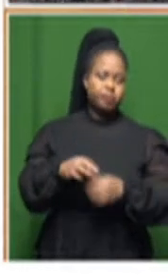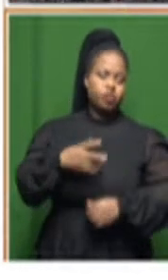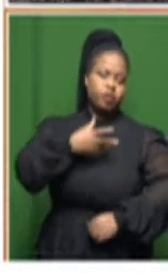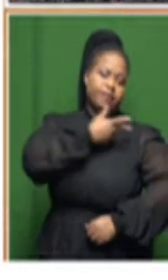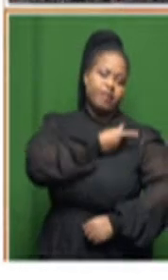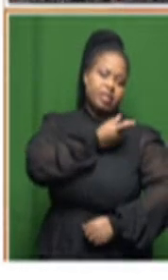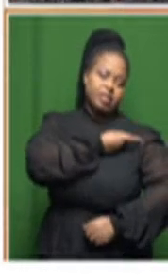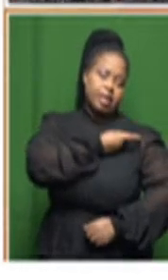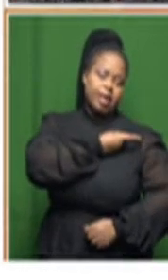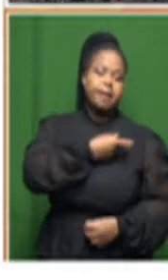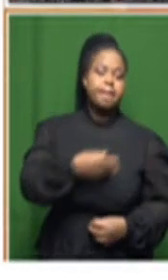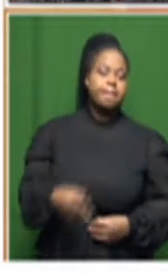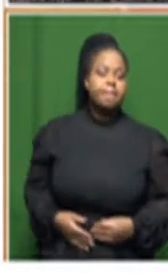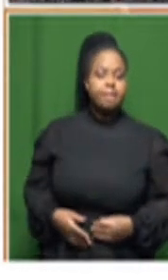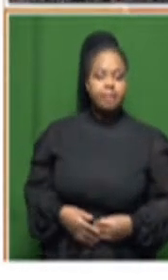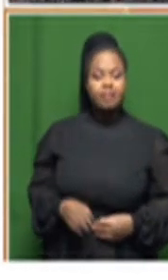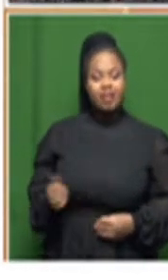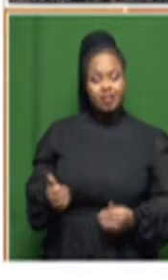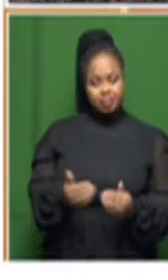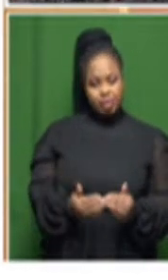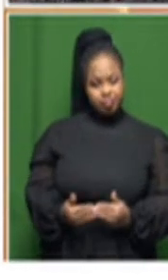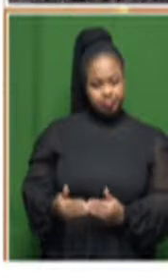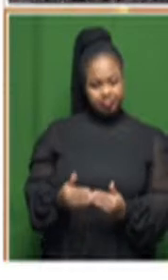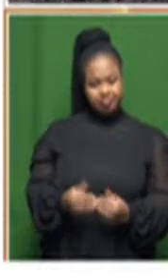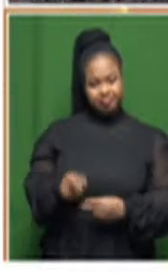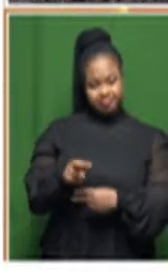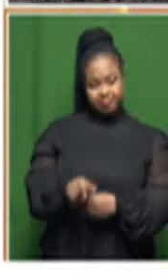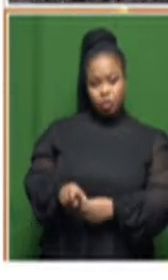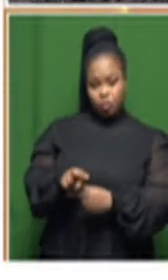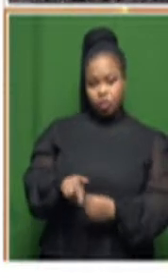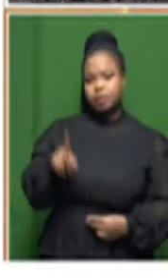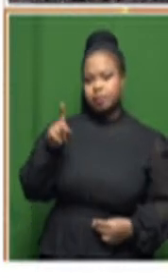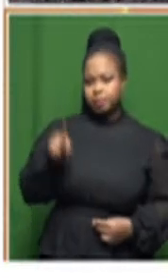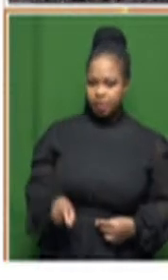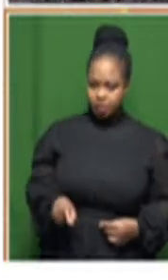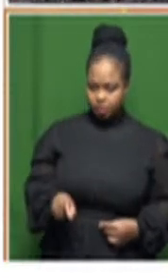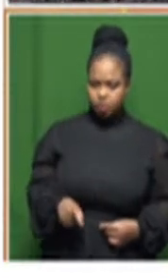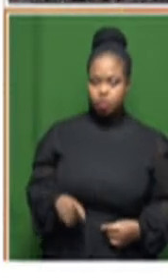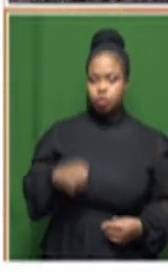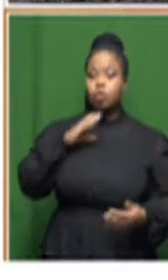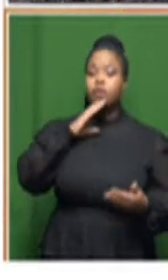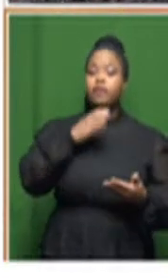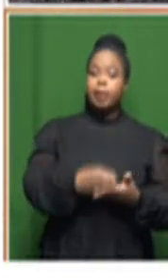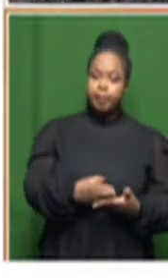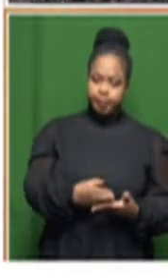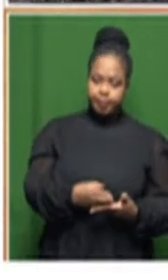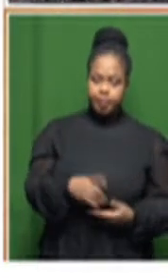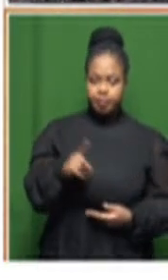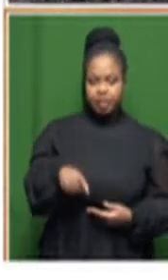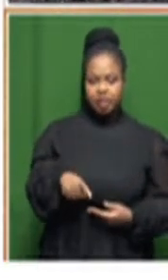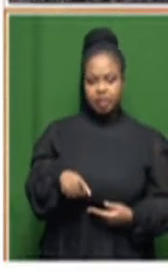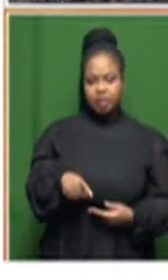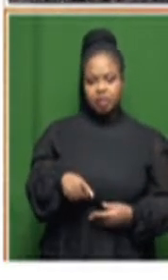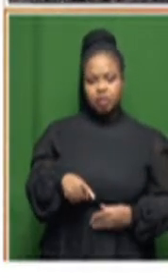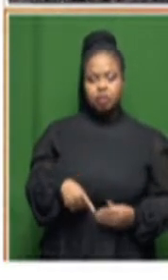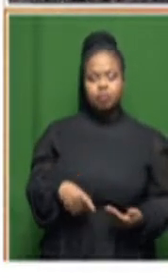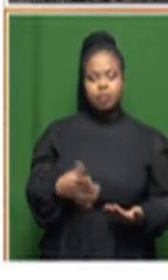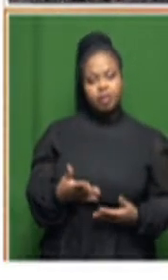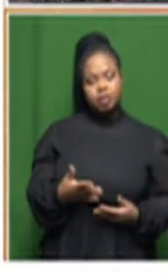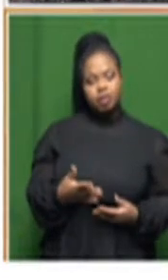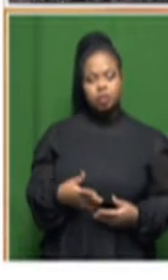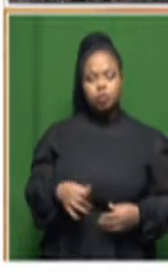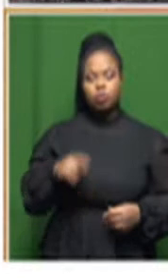vaccine, and it therefore needs to be carefully monitored and confirmed, if necessary, by further